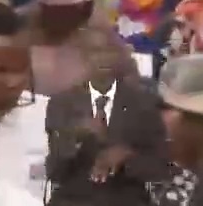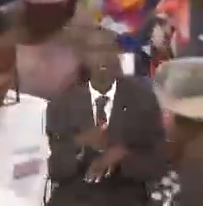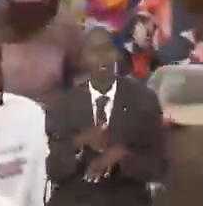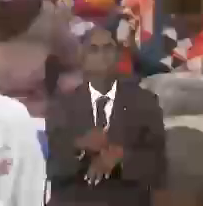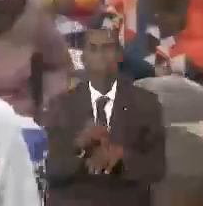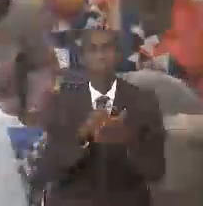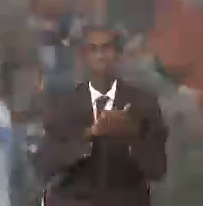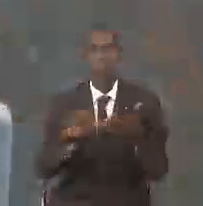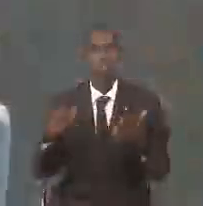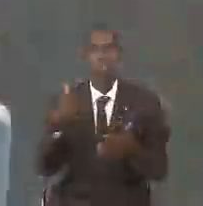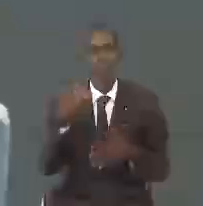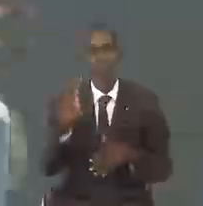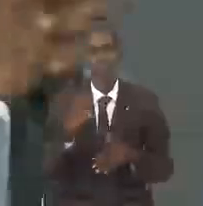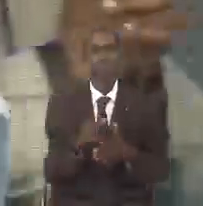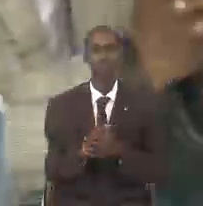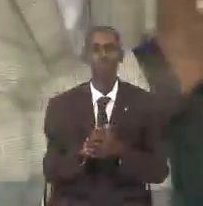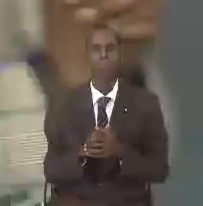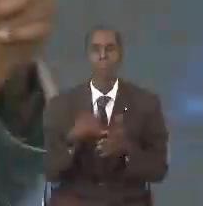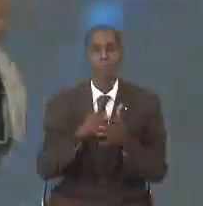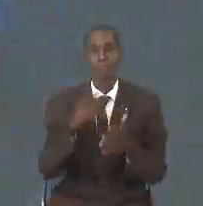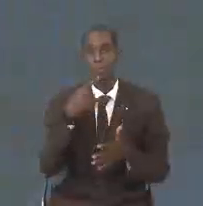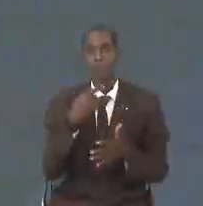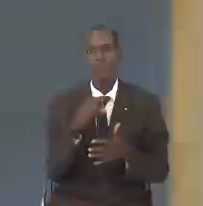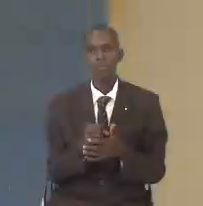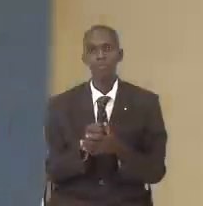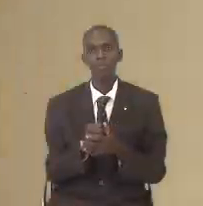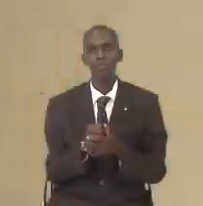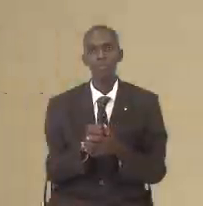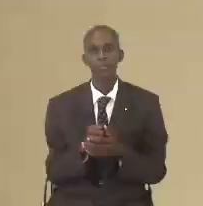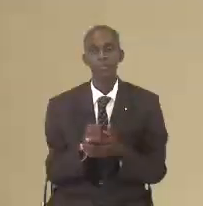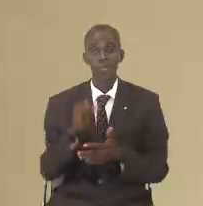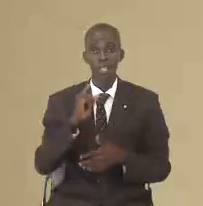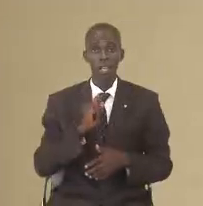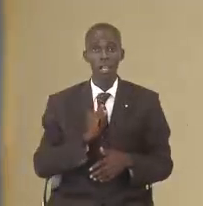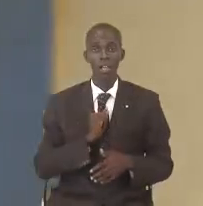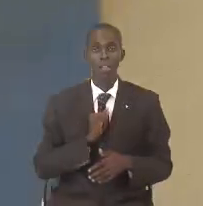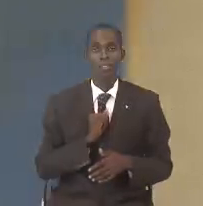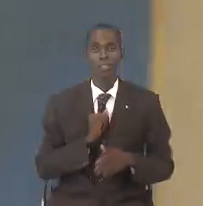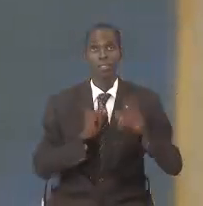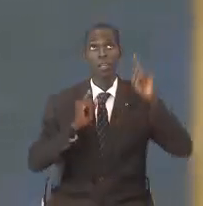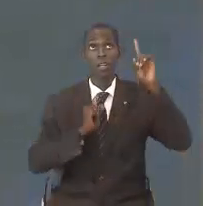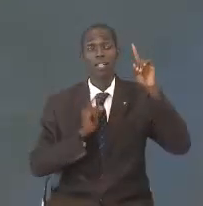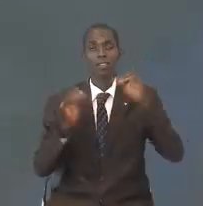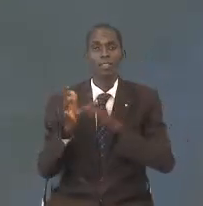verse 16. It says, I, Jesus, have sent